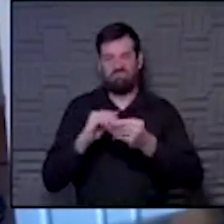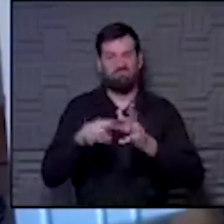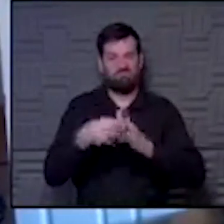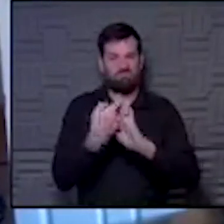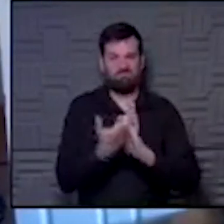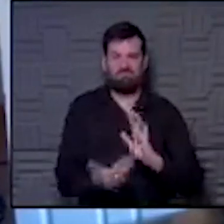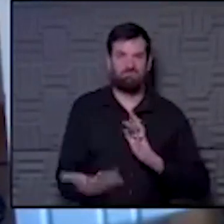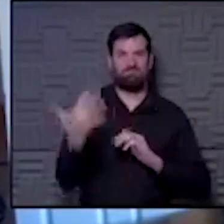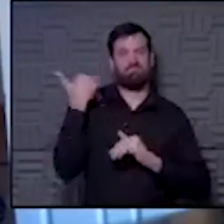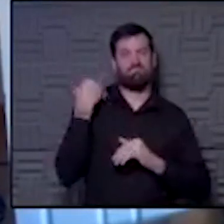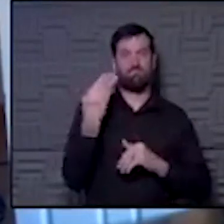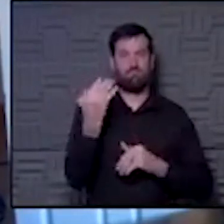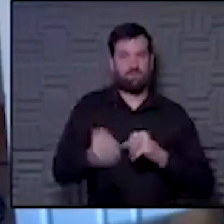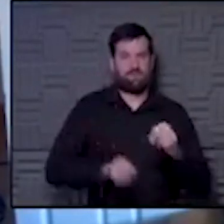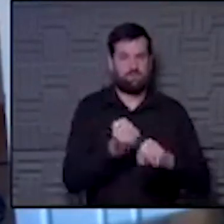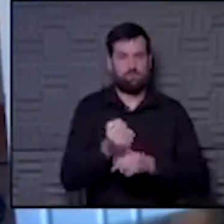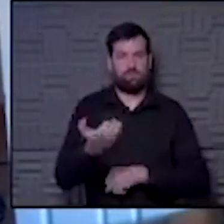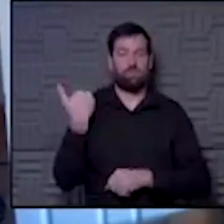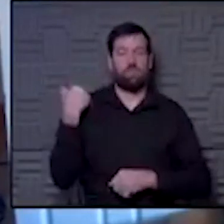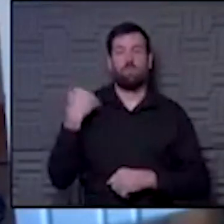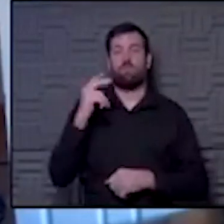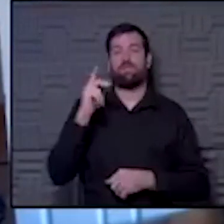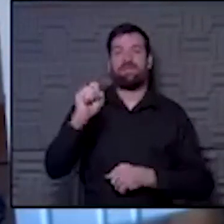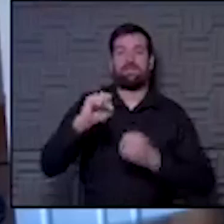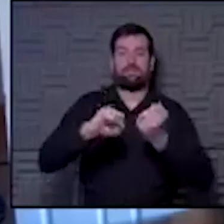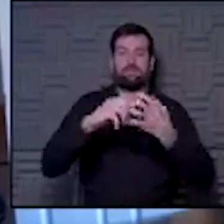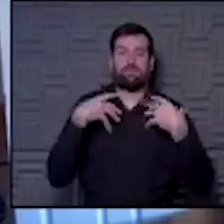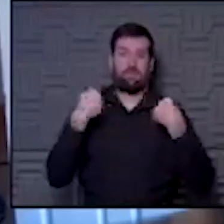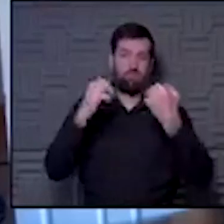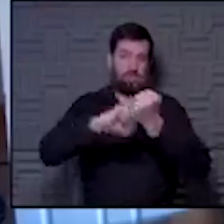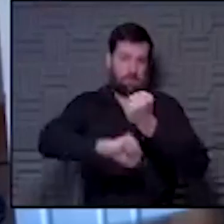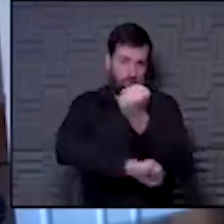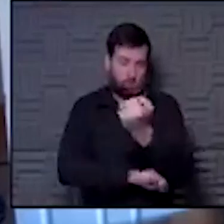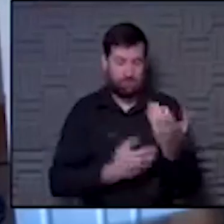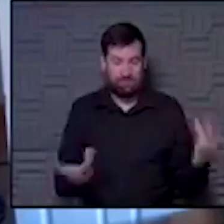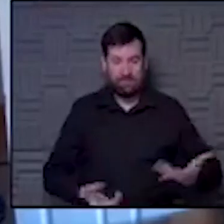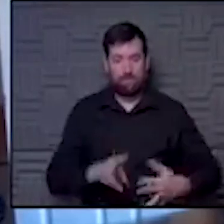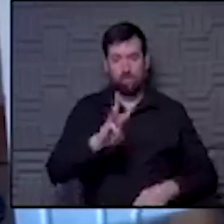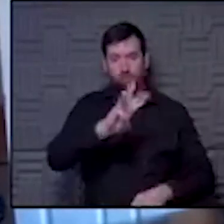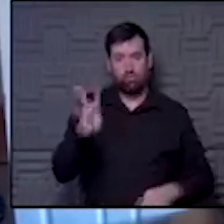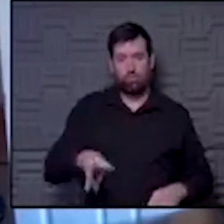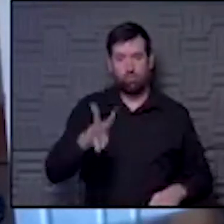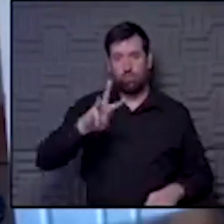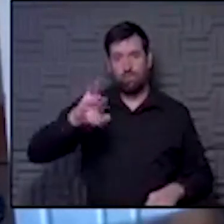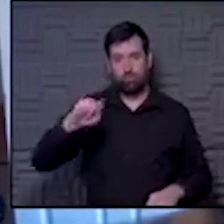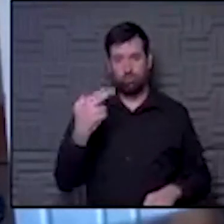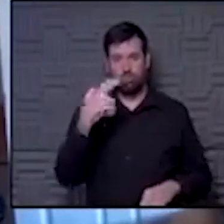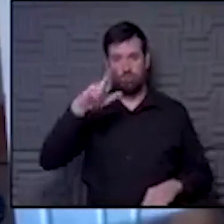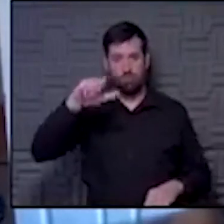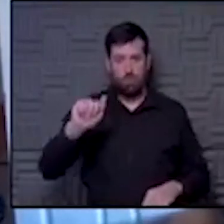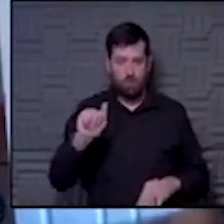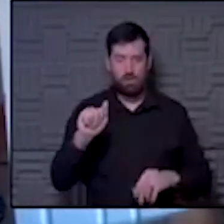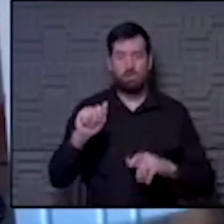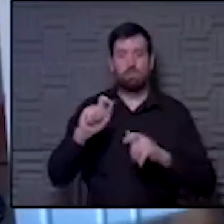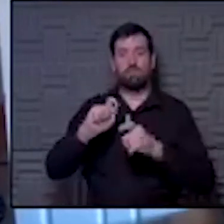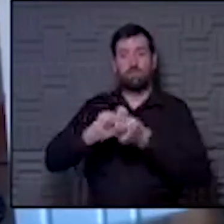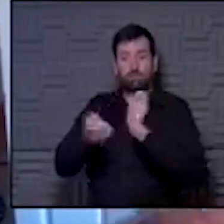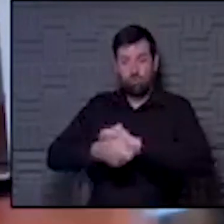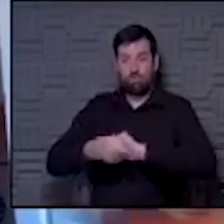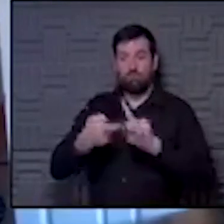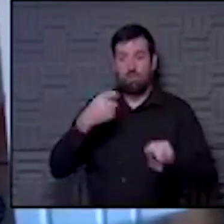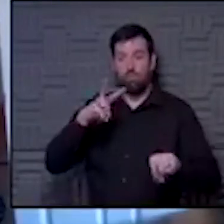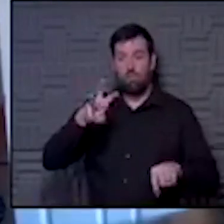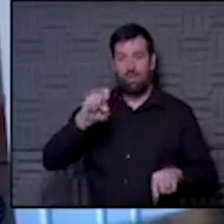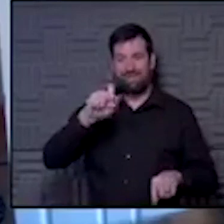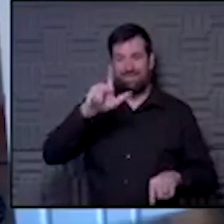ago with the Kansas Health Foundation, the health foundation based here in Wichita, a conversion foundation that was formed with the sale of Wesley